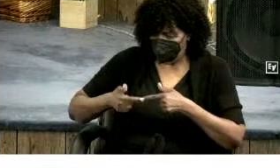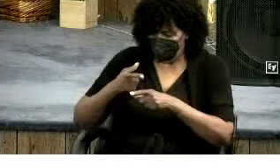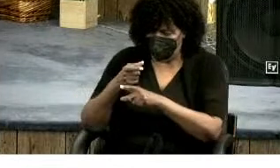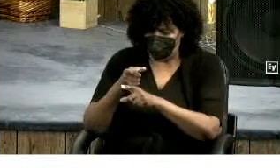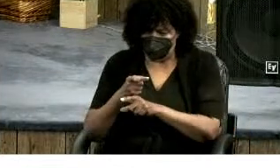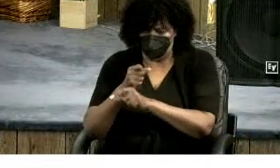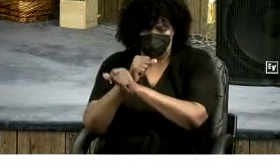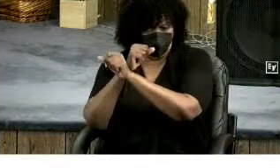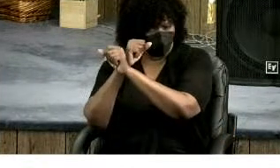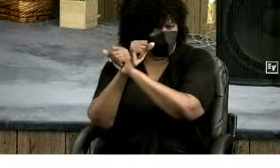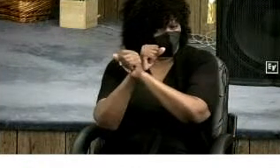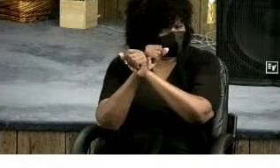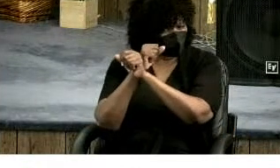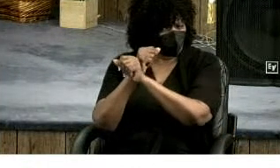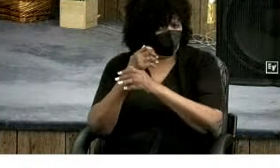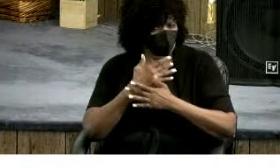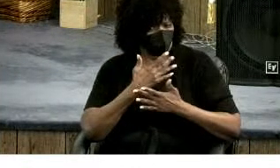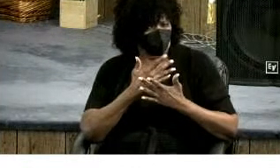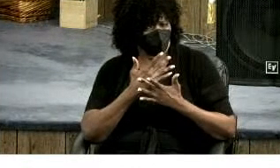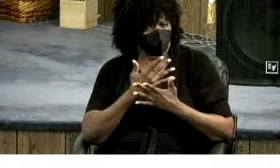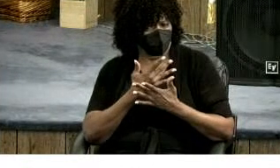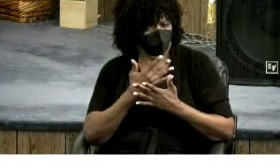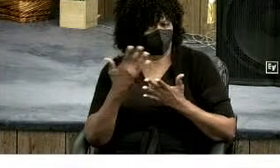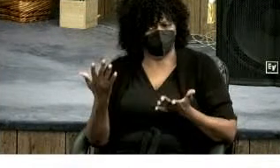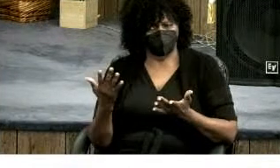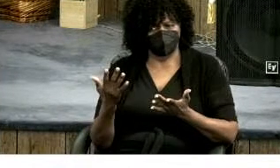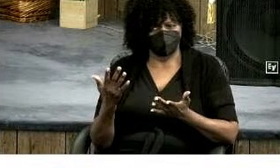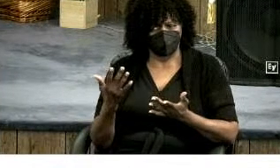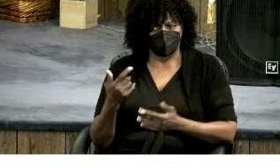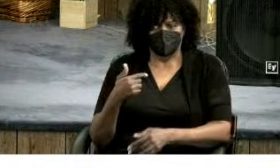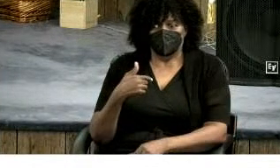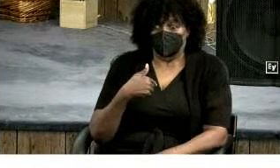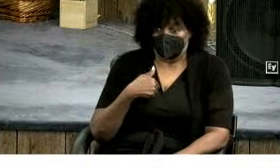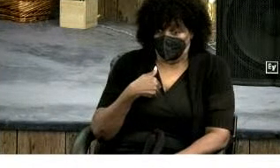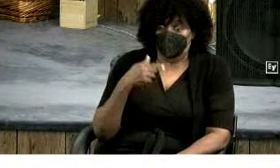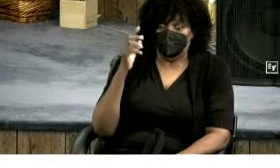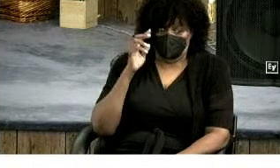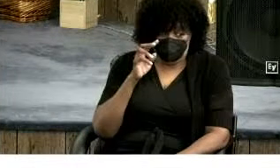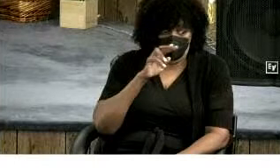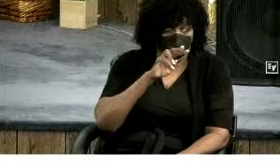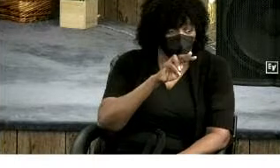wait a minute. This is sounding real familiar.